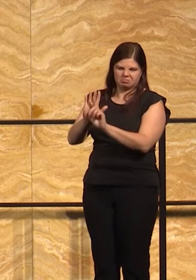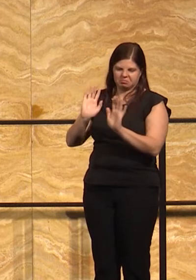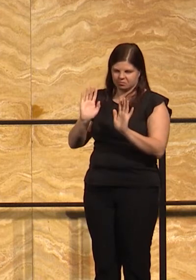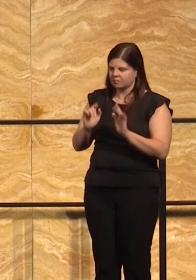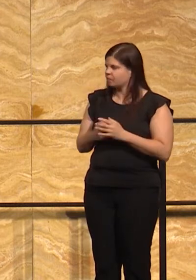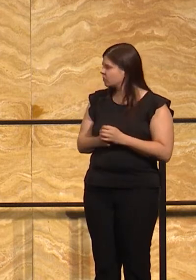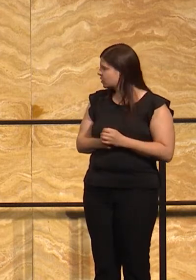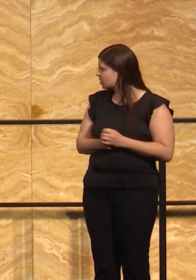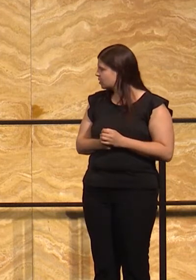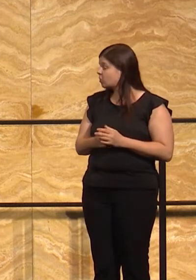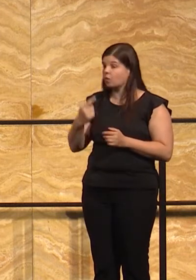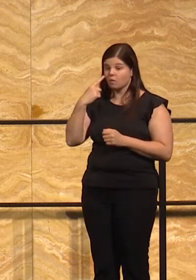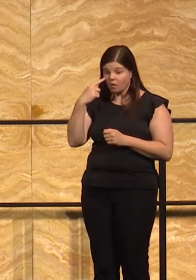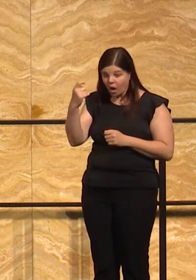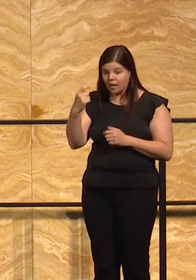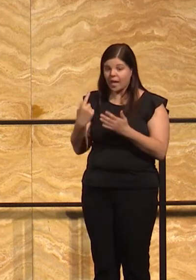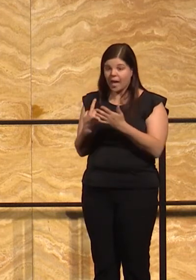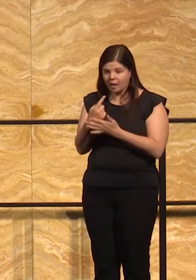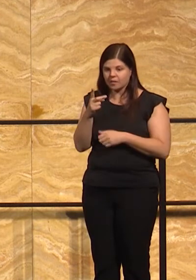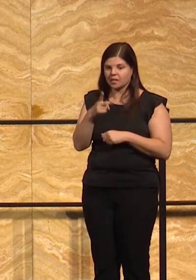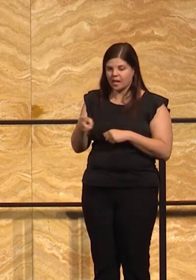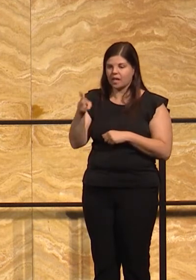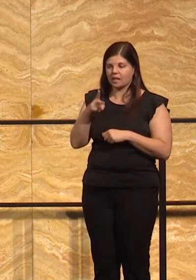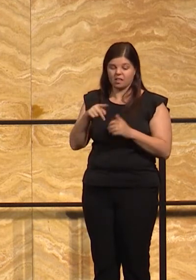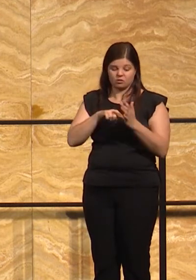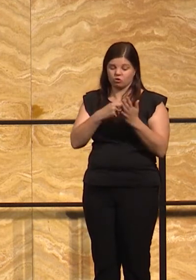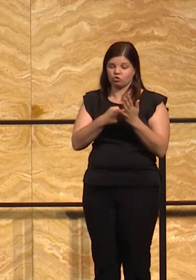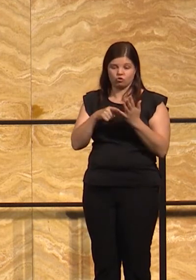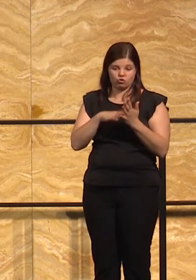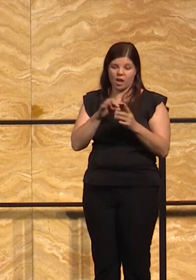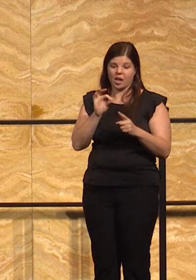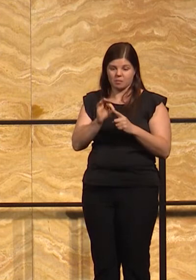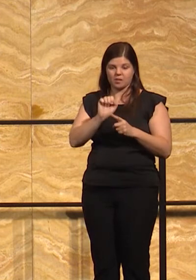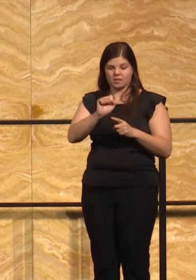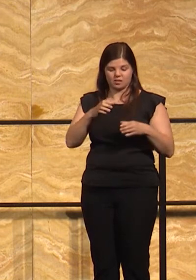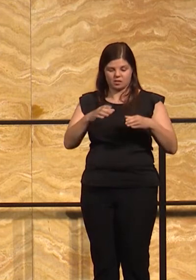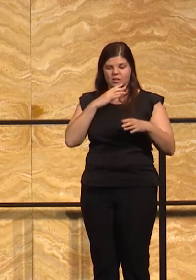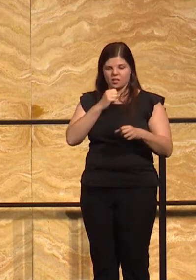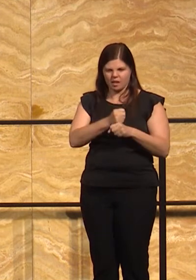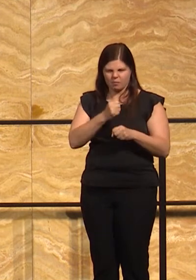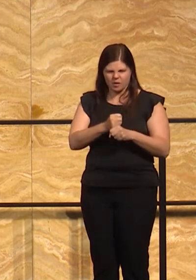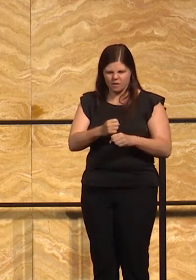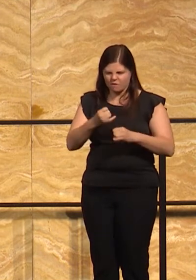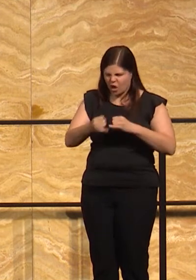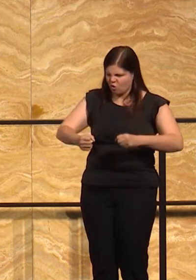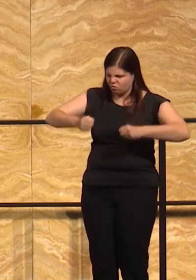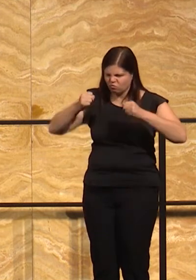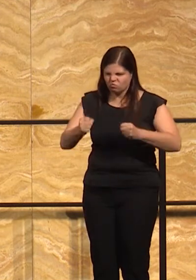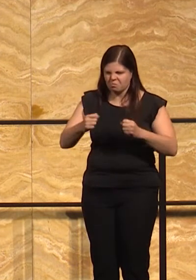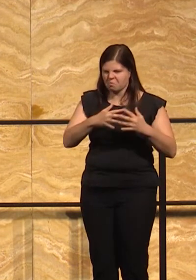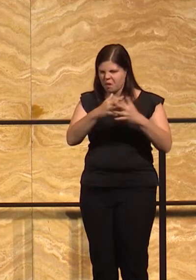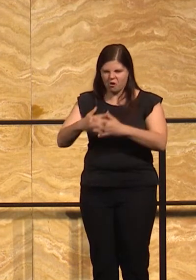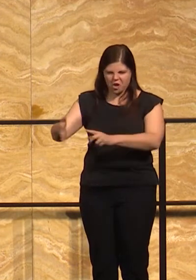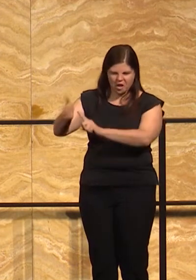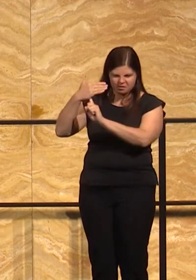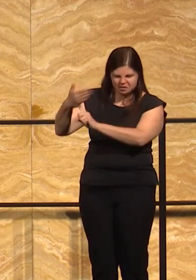you find a reinforcement of that in different ways in the Trump administration that is so nationalistic in its focus and does